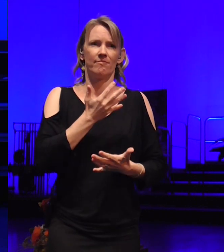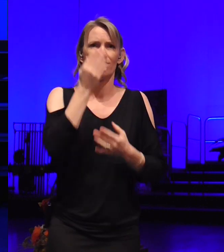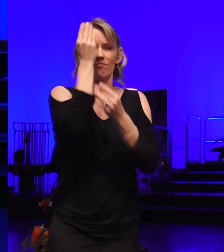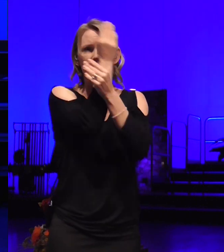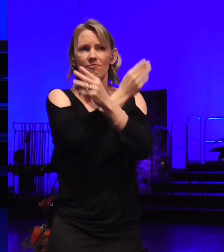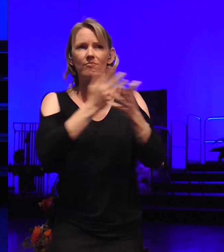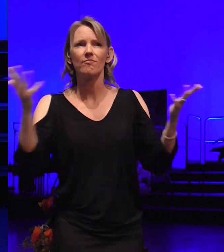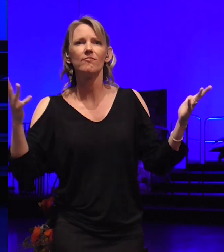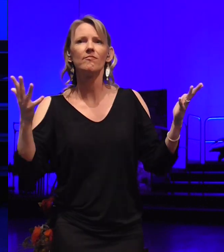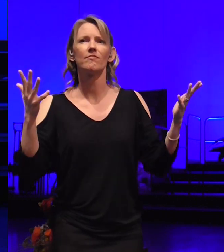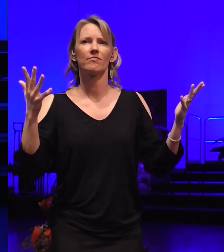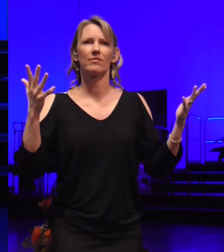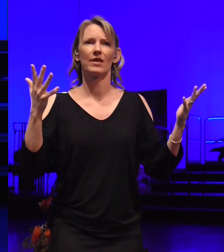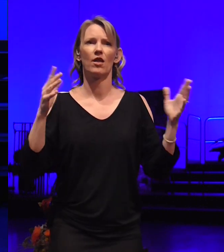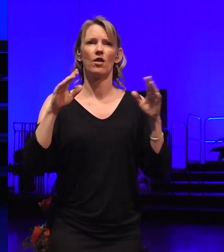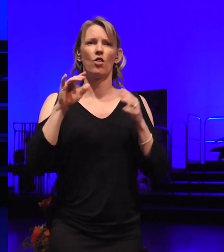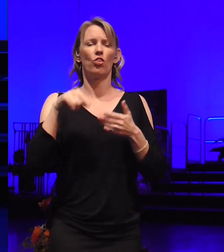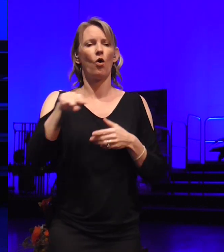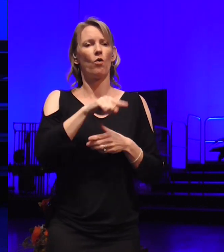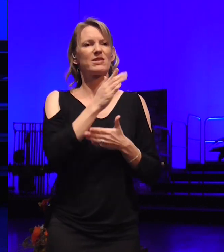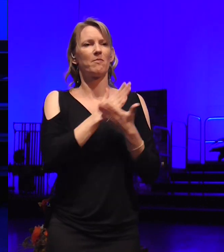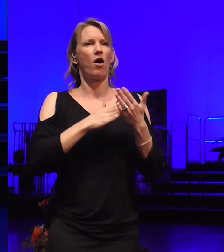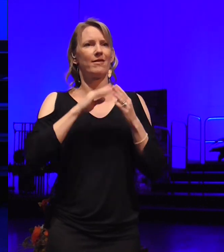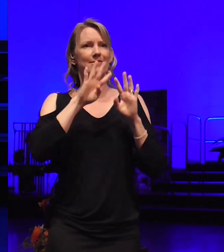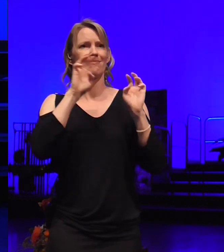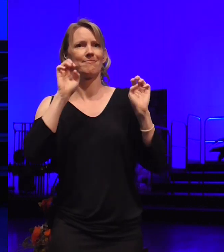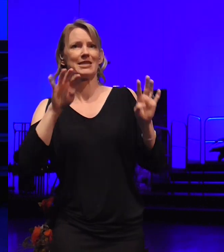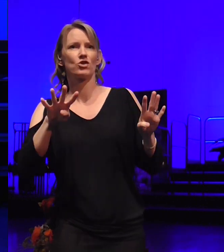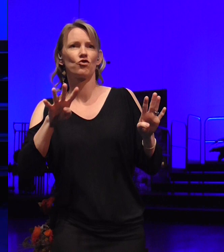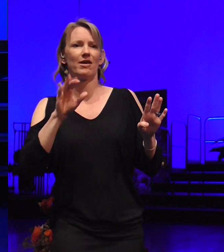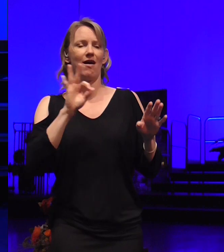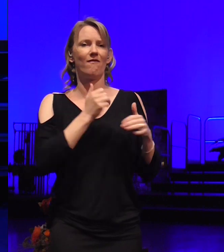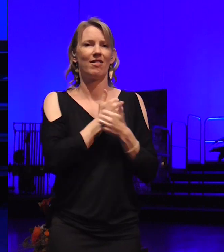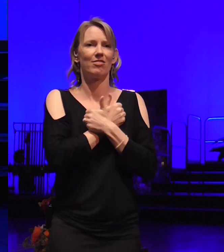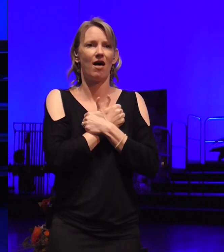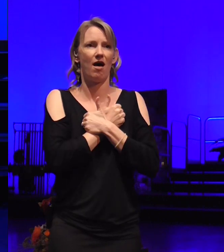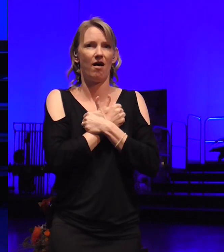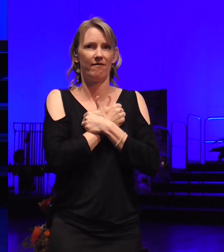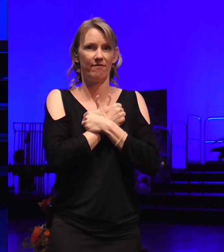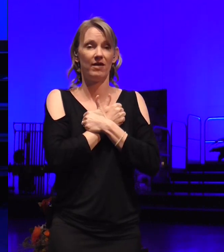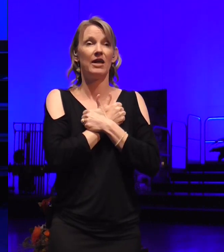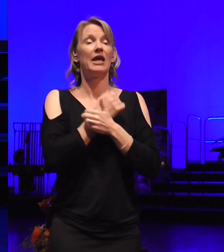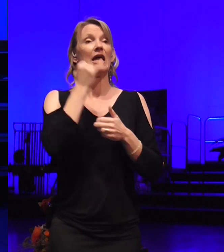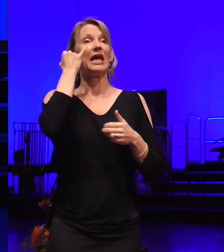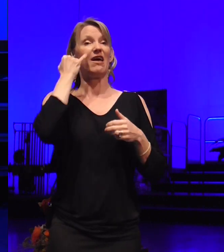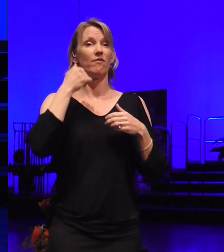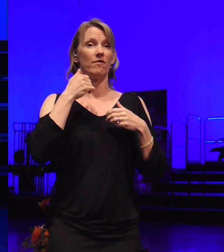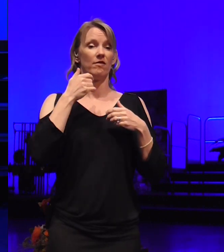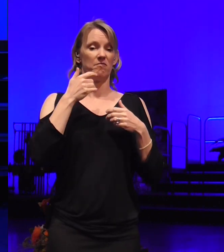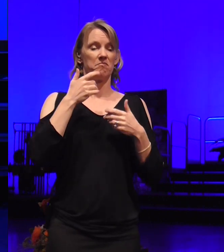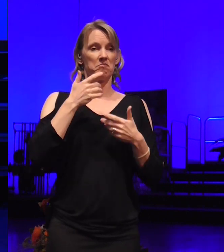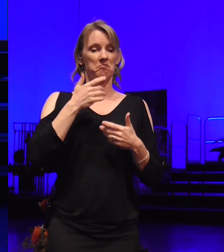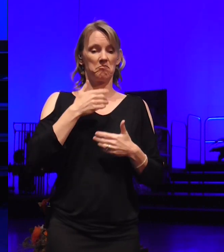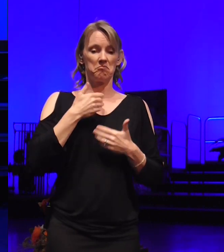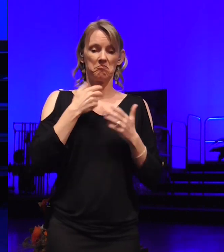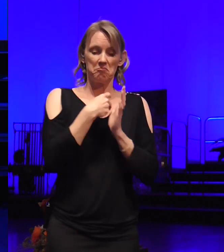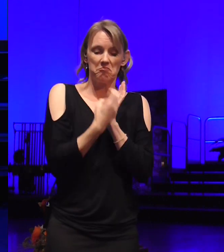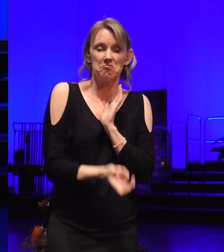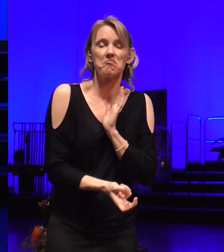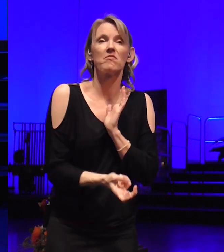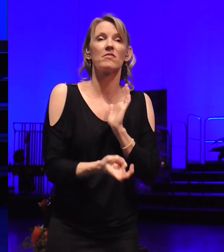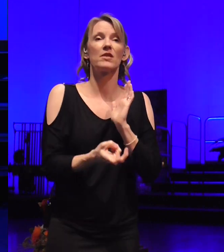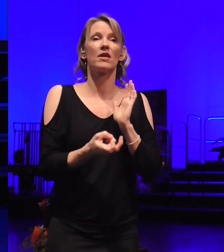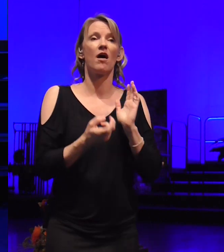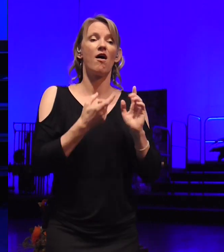the mysteries of love. Those who have given themselves to love's longing step across the